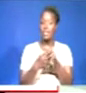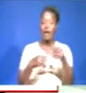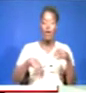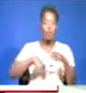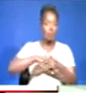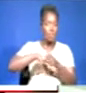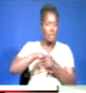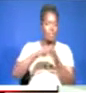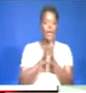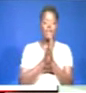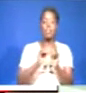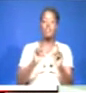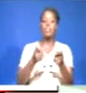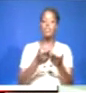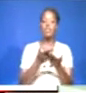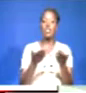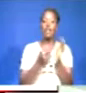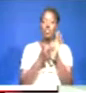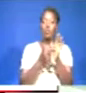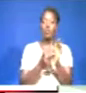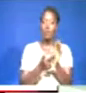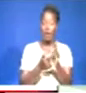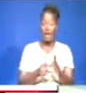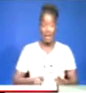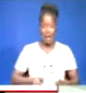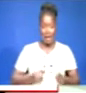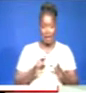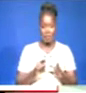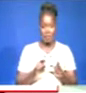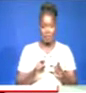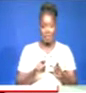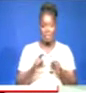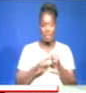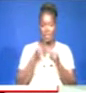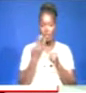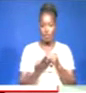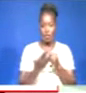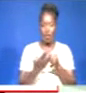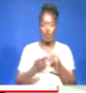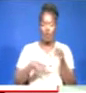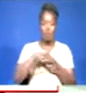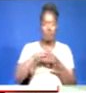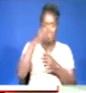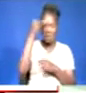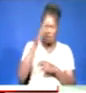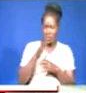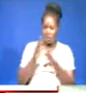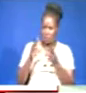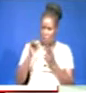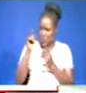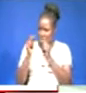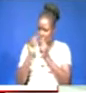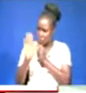radio stations are going to be broadcasting live 64 of those matches. I don't know, Kioria, have you already picked a team?